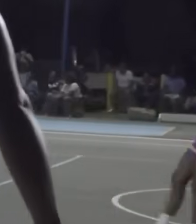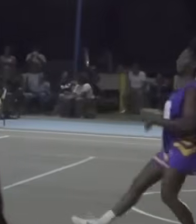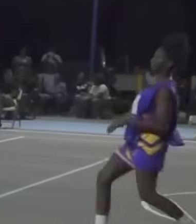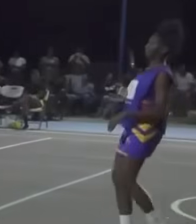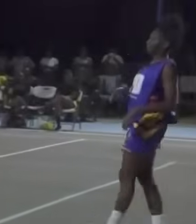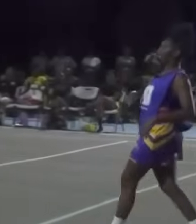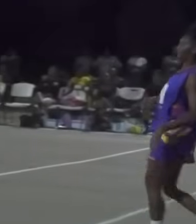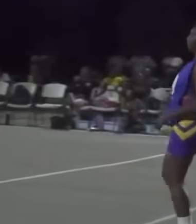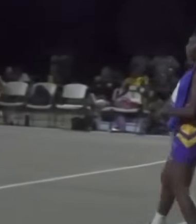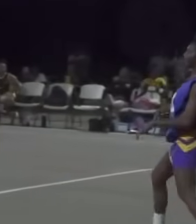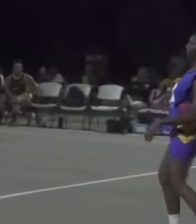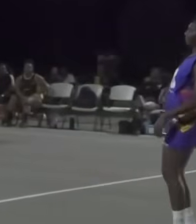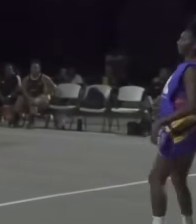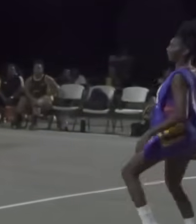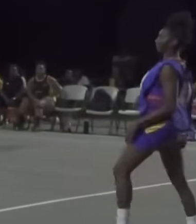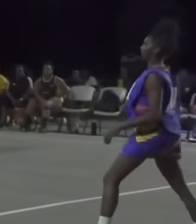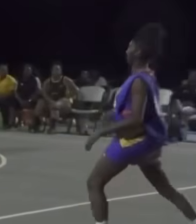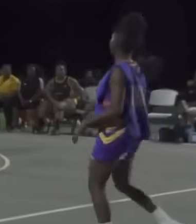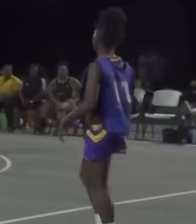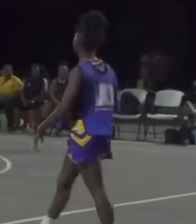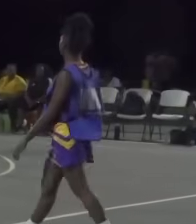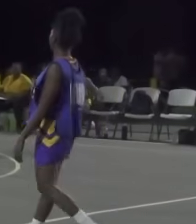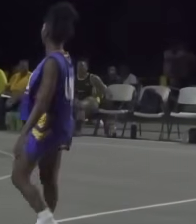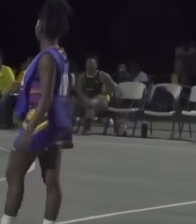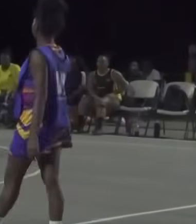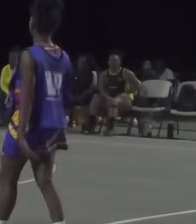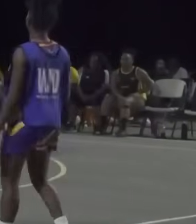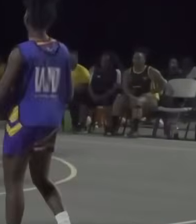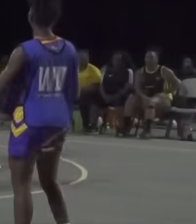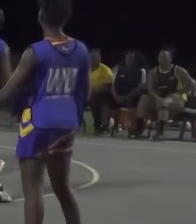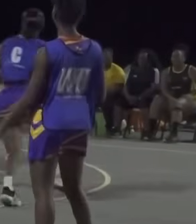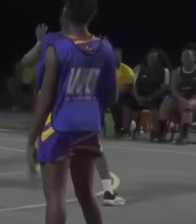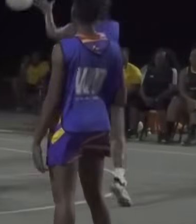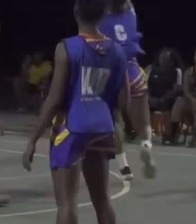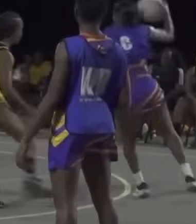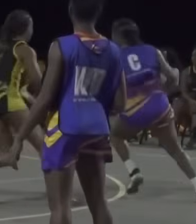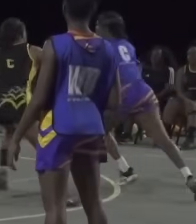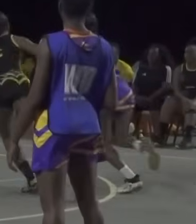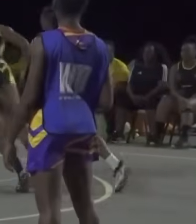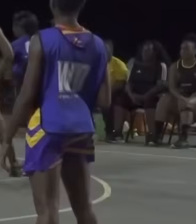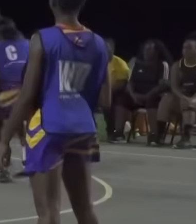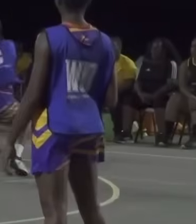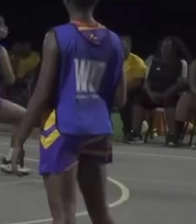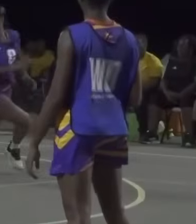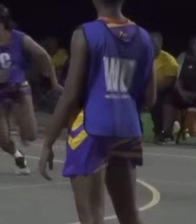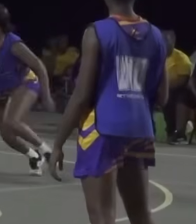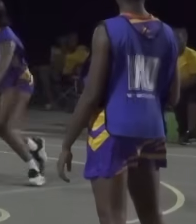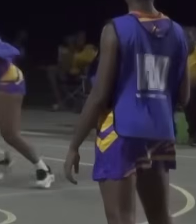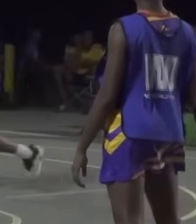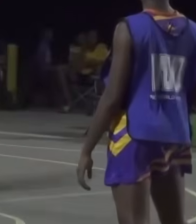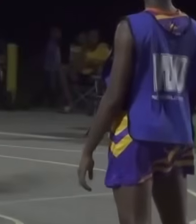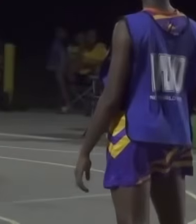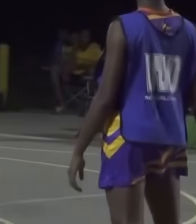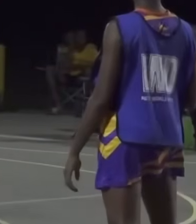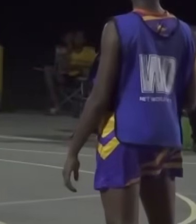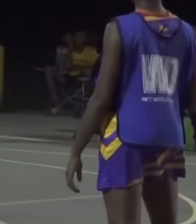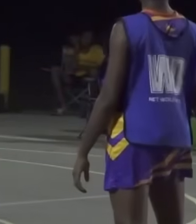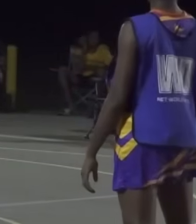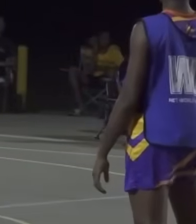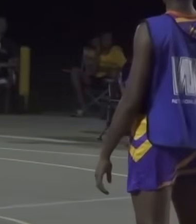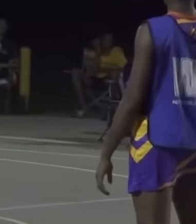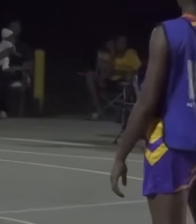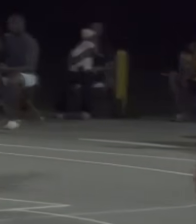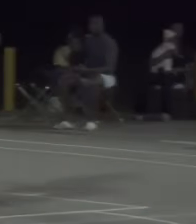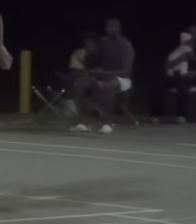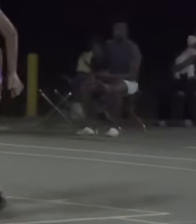the veterans, only by age, because this skill was top class, teaching Akina Stout a thing or two in the